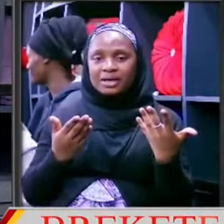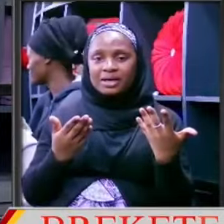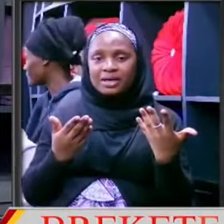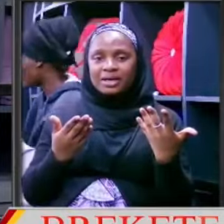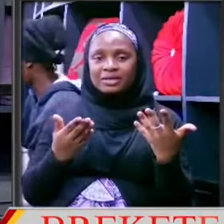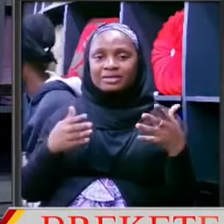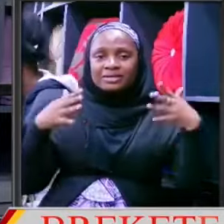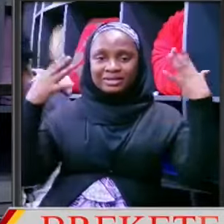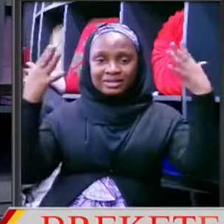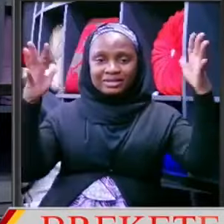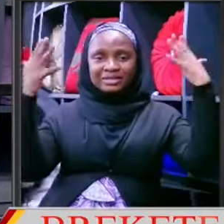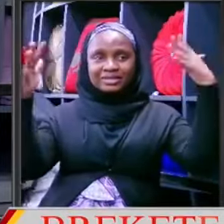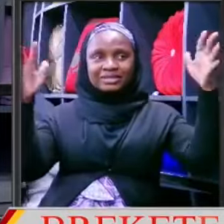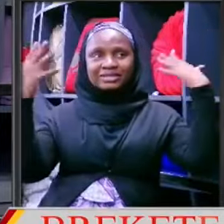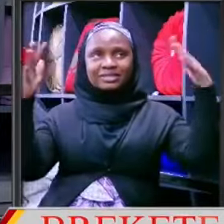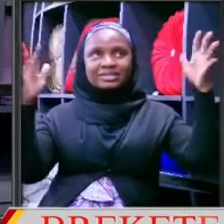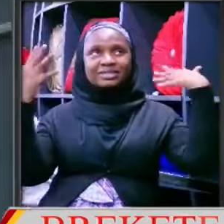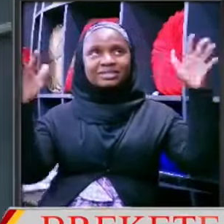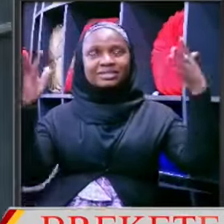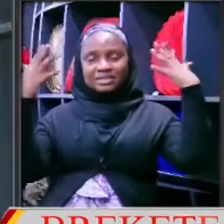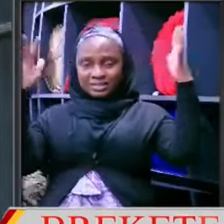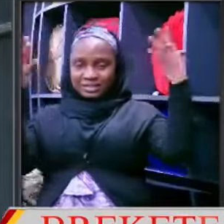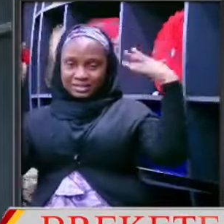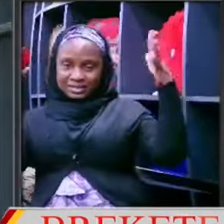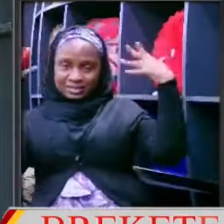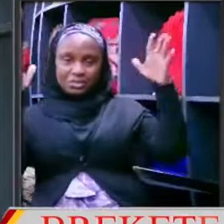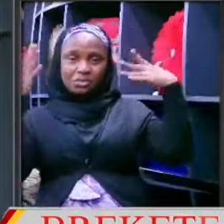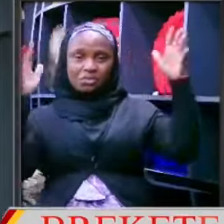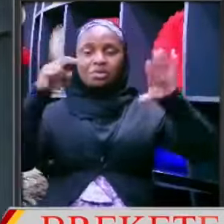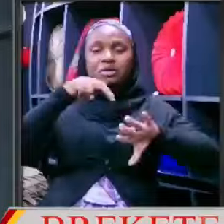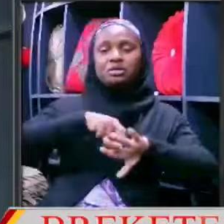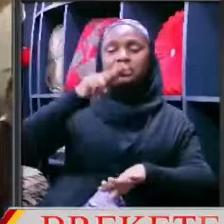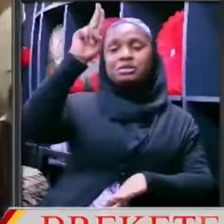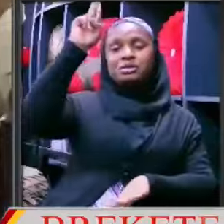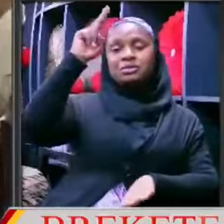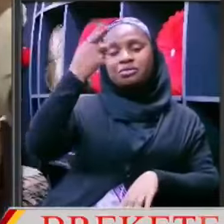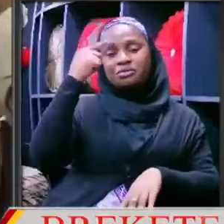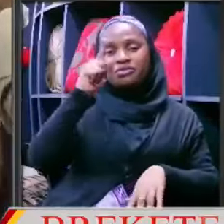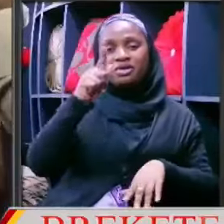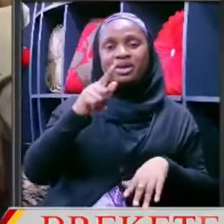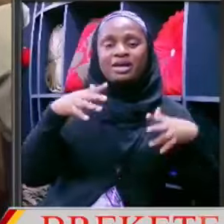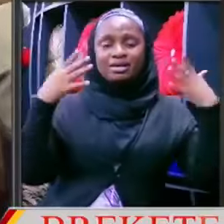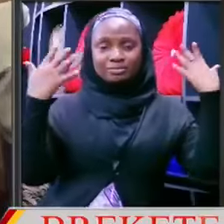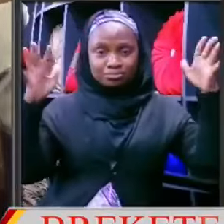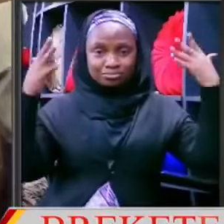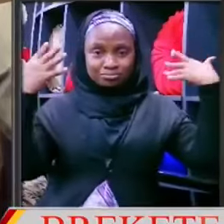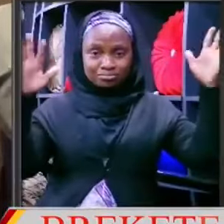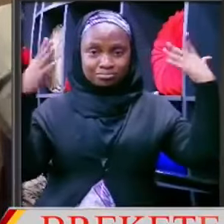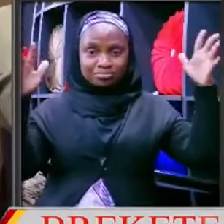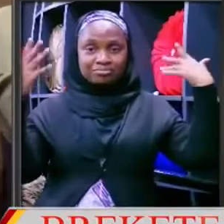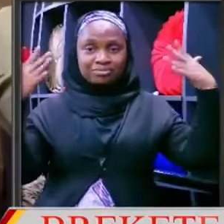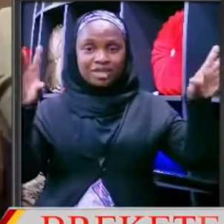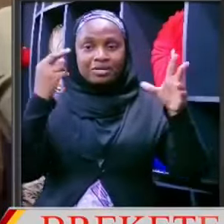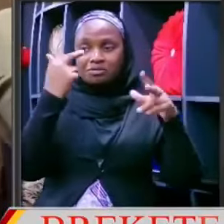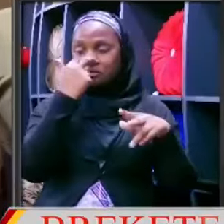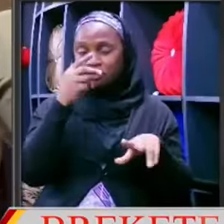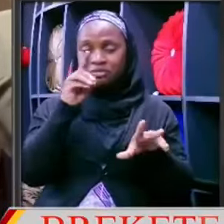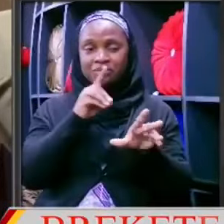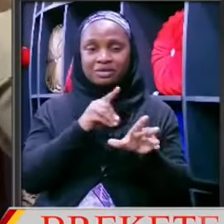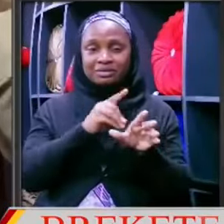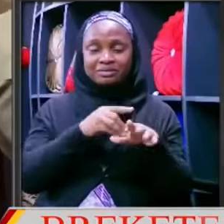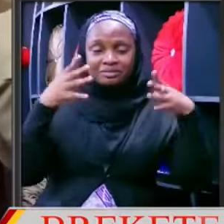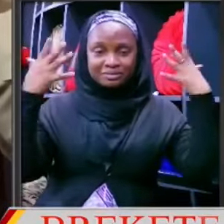think she, oh, you are giving a standing ovation. Oh my goodness. Everybody is giving a standing ovation.